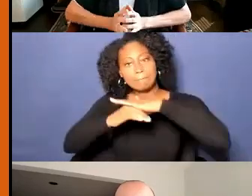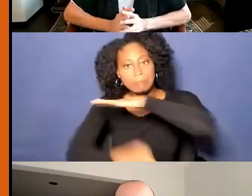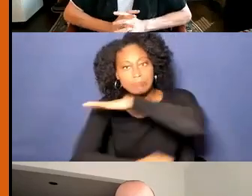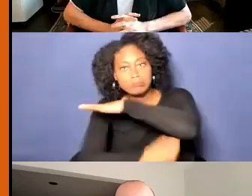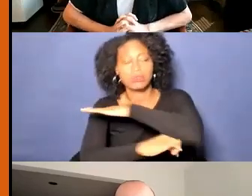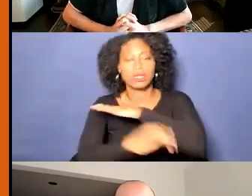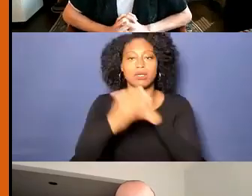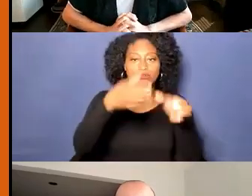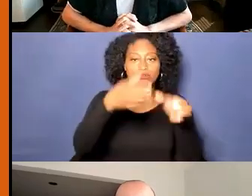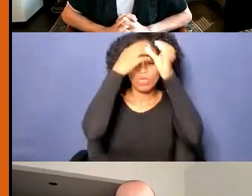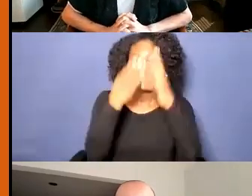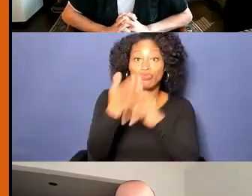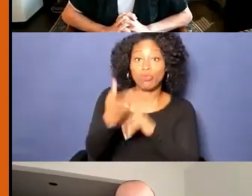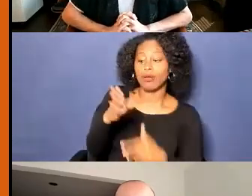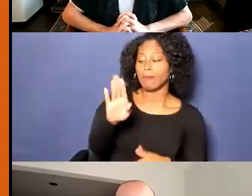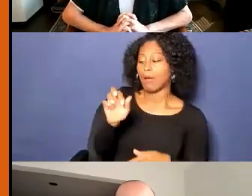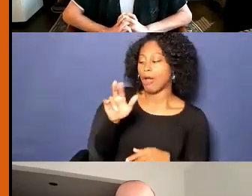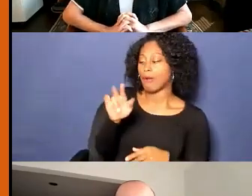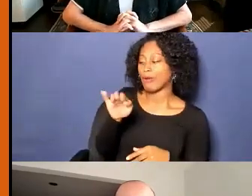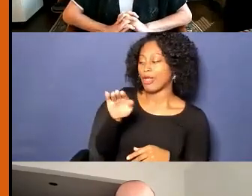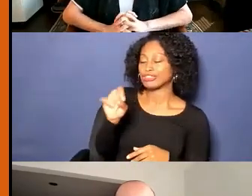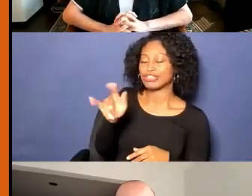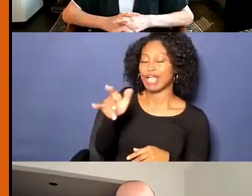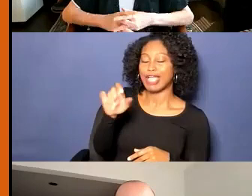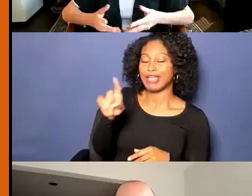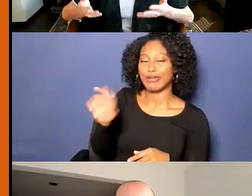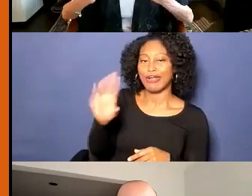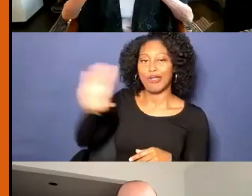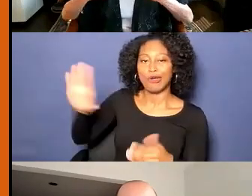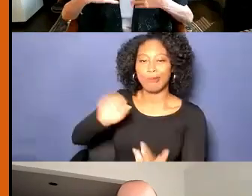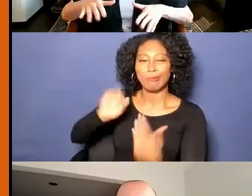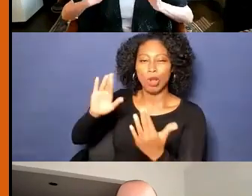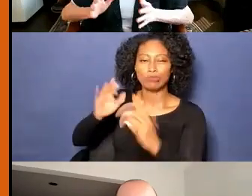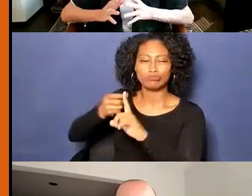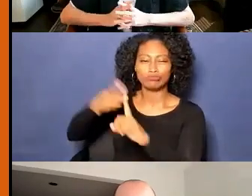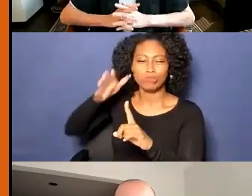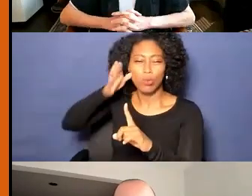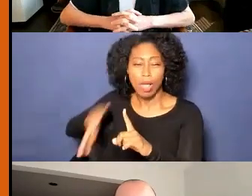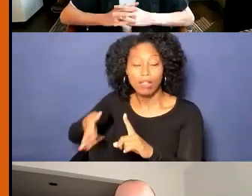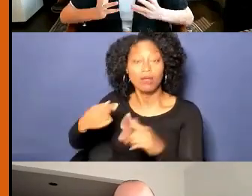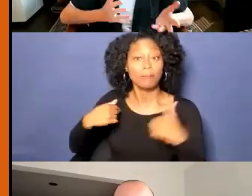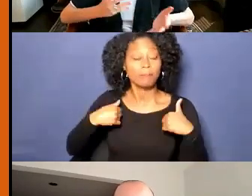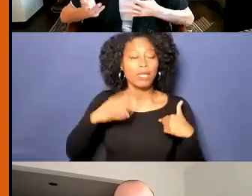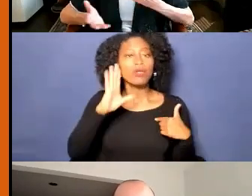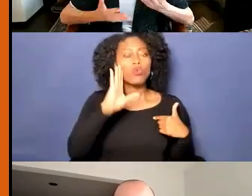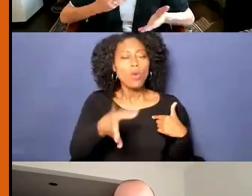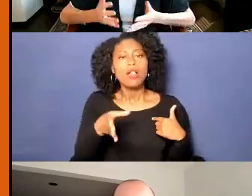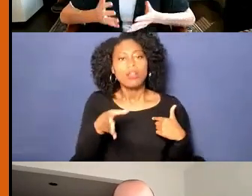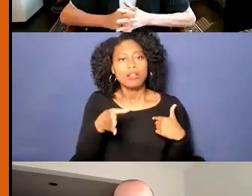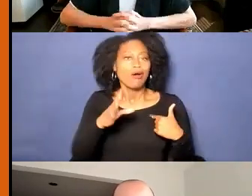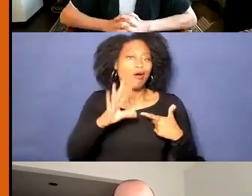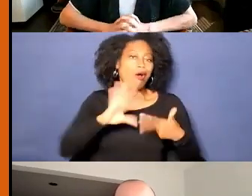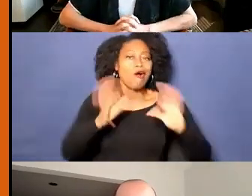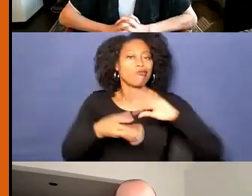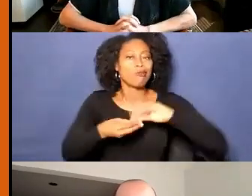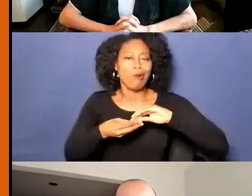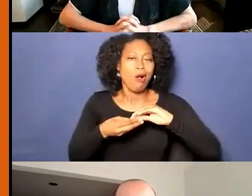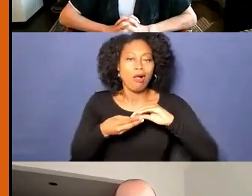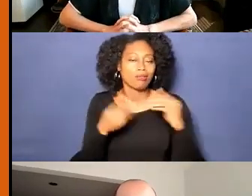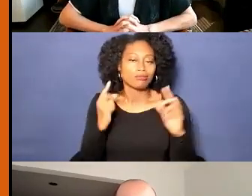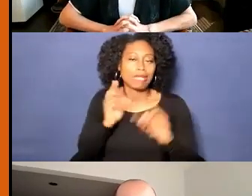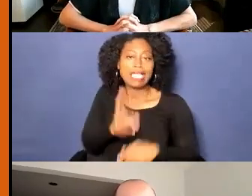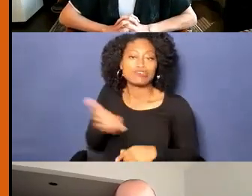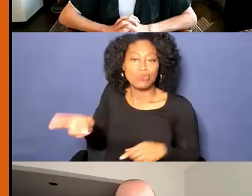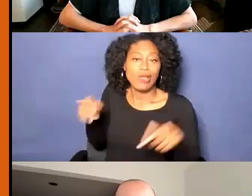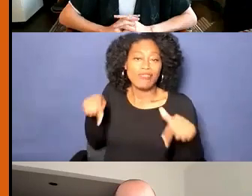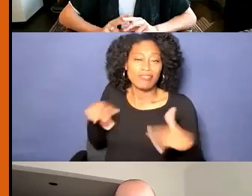and Barbara Schneider will be talking more about that. I will give a little bit of an overview of the history of the program and what we